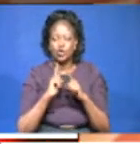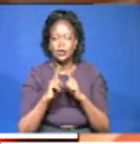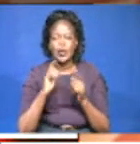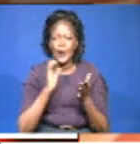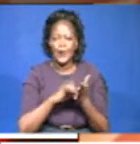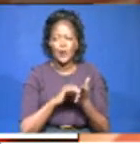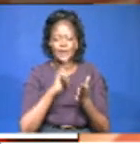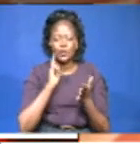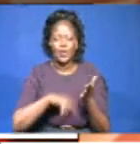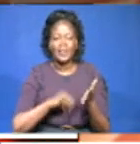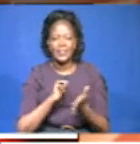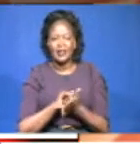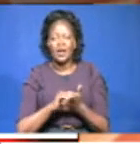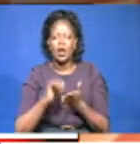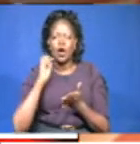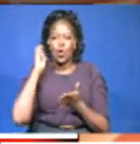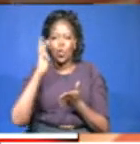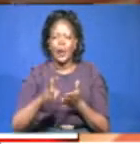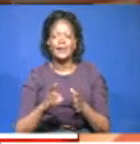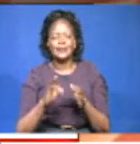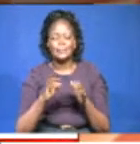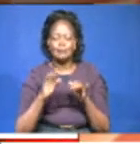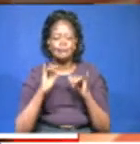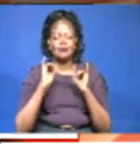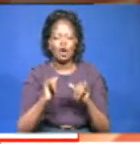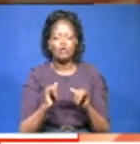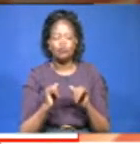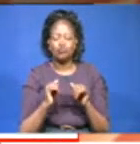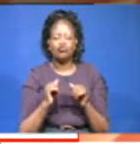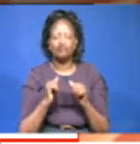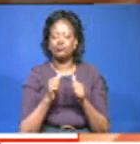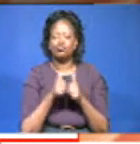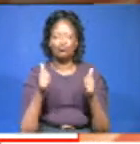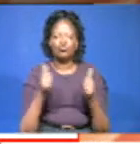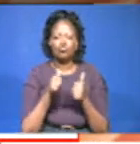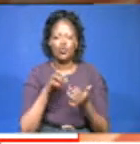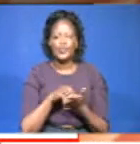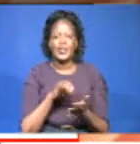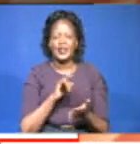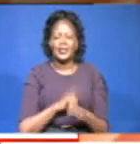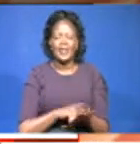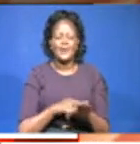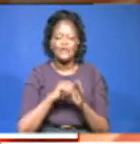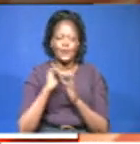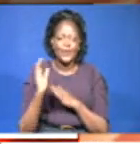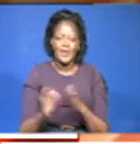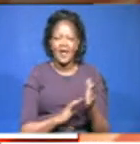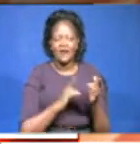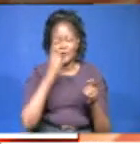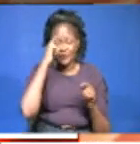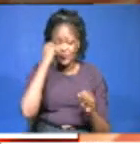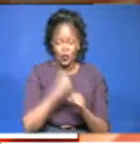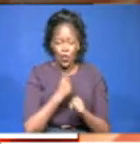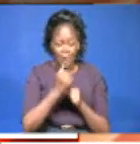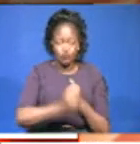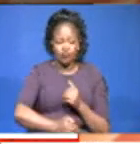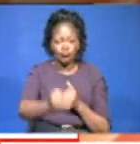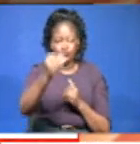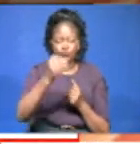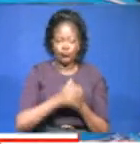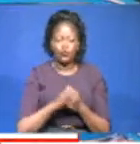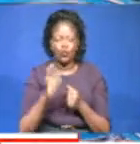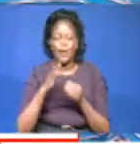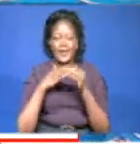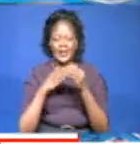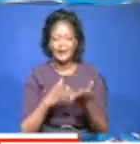Kalonzo said he will remain loyal in opposition as he repositions himself for the task ahead. The Wiper leader, however,